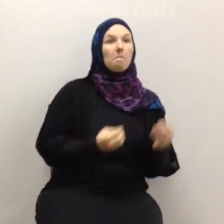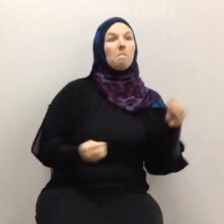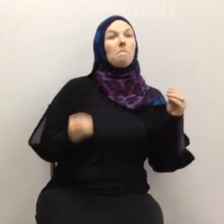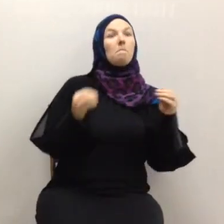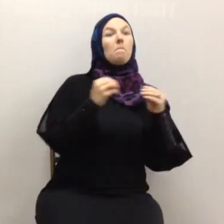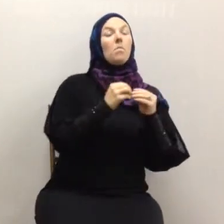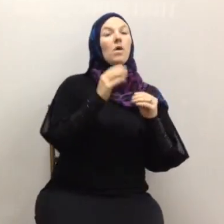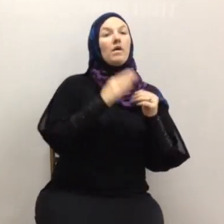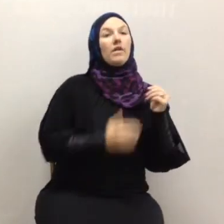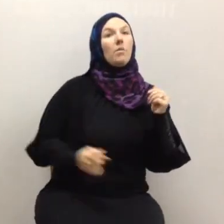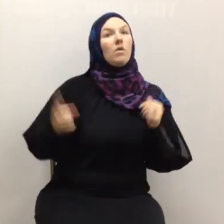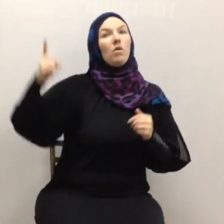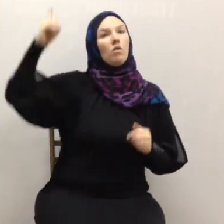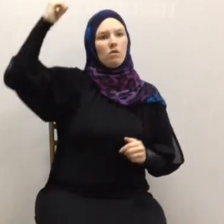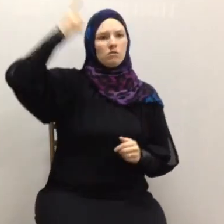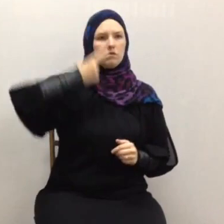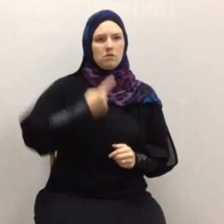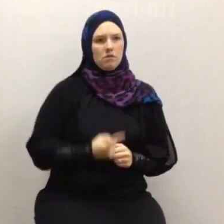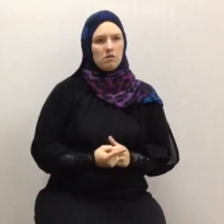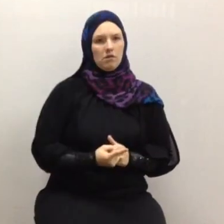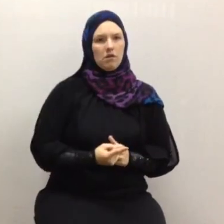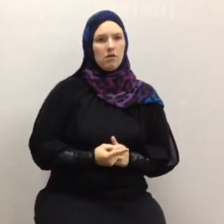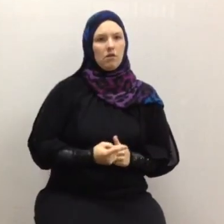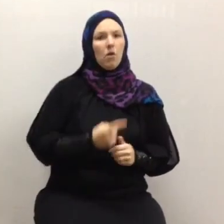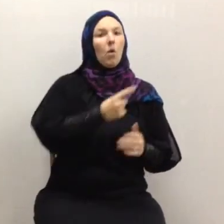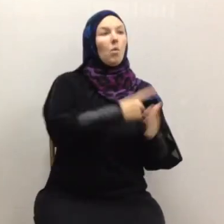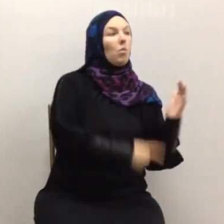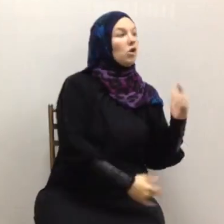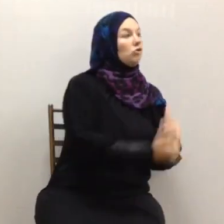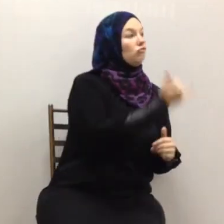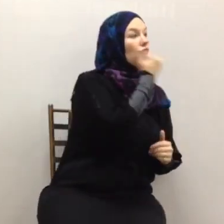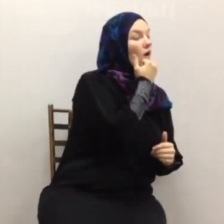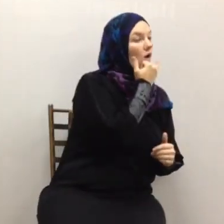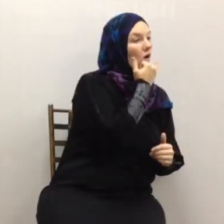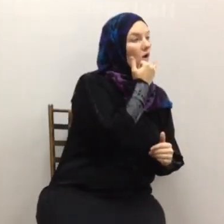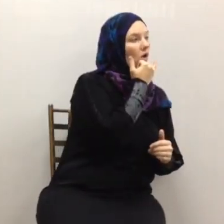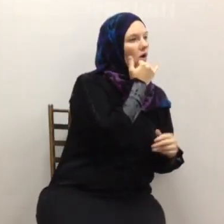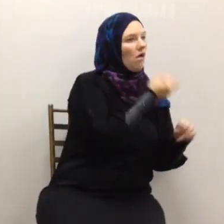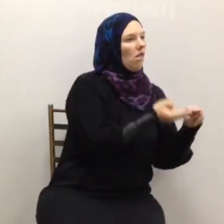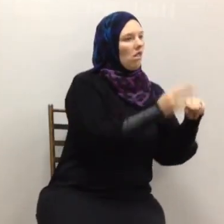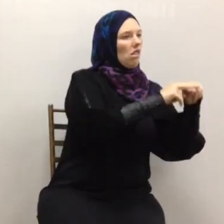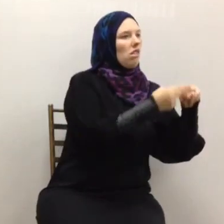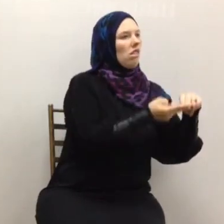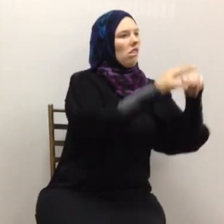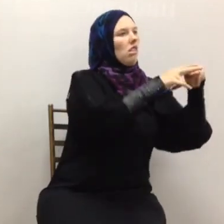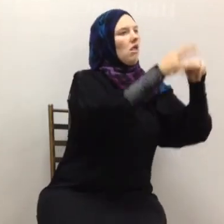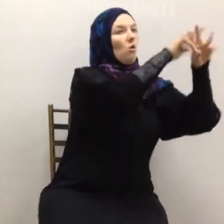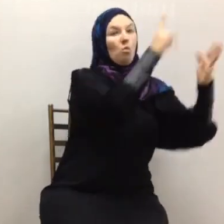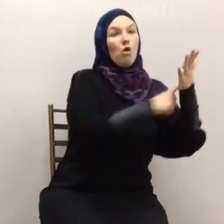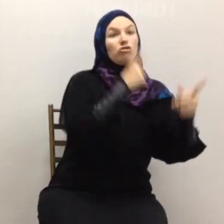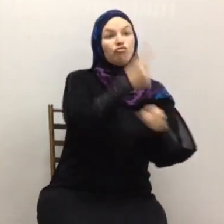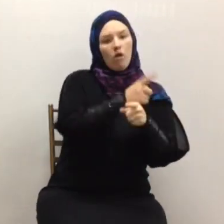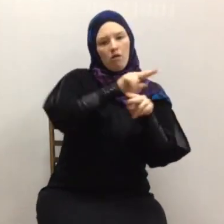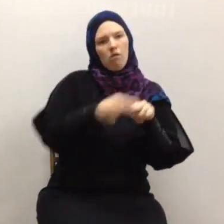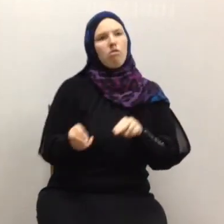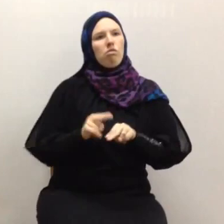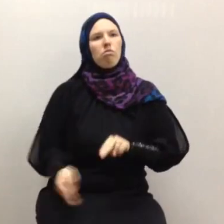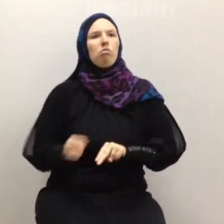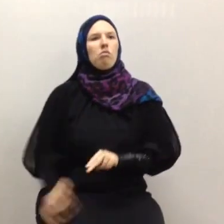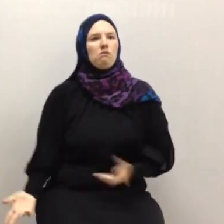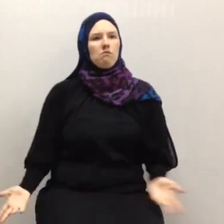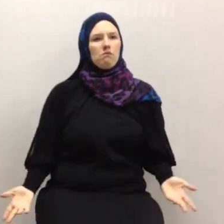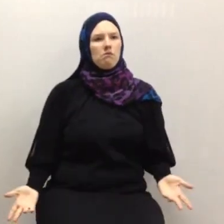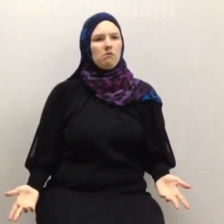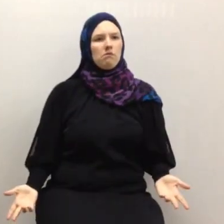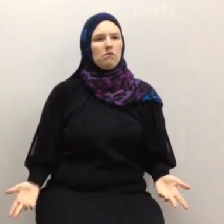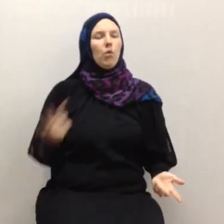becoming more than what is right. We are losing the moral compass as a Western society because those who have